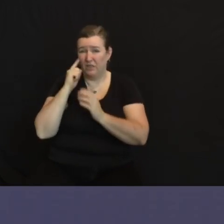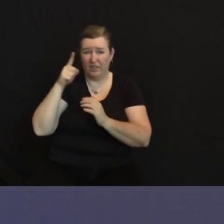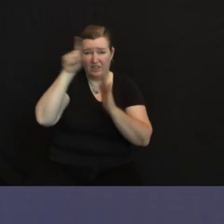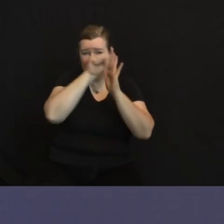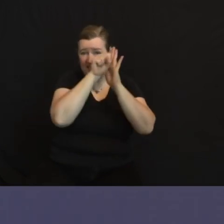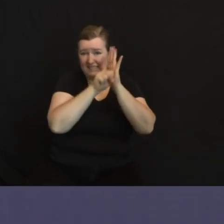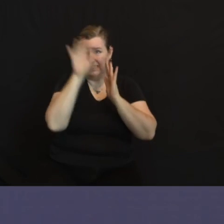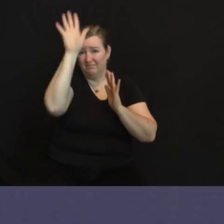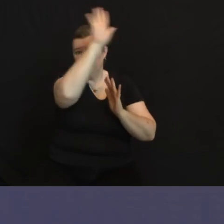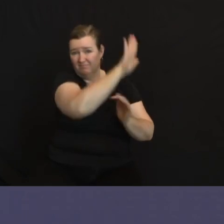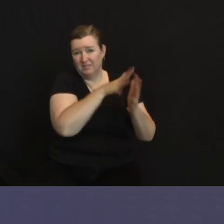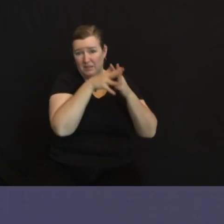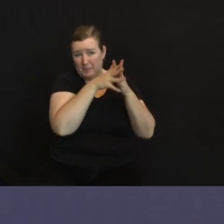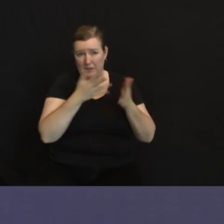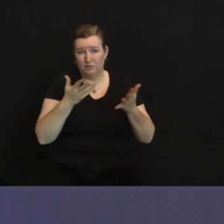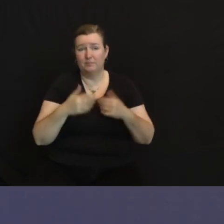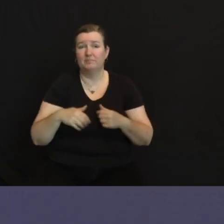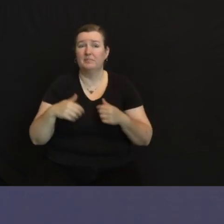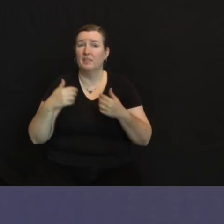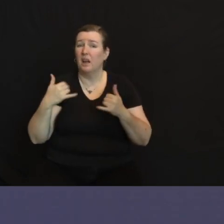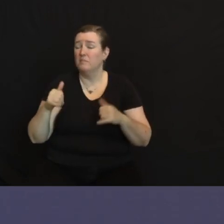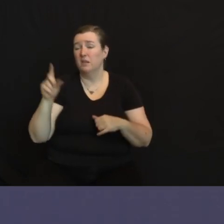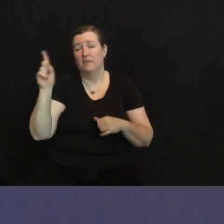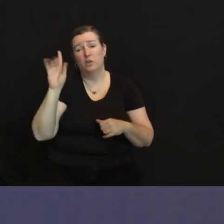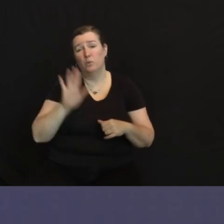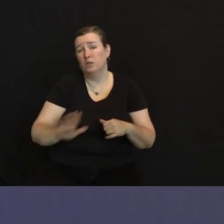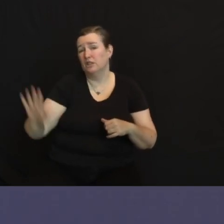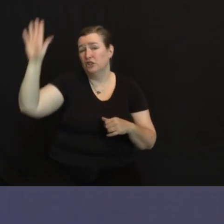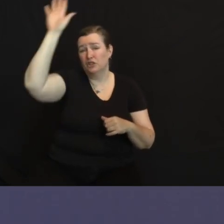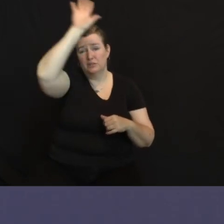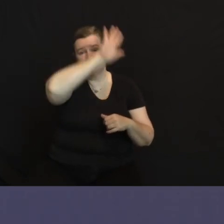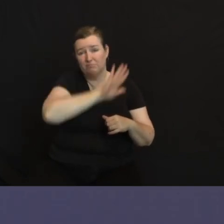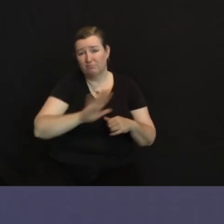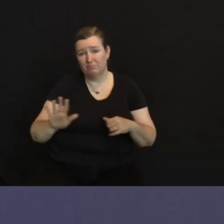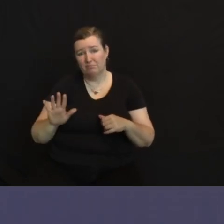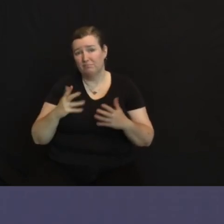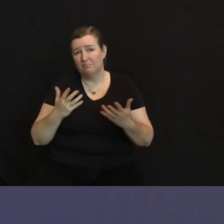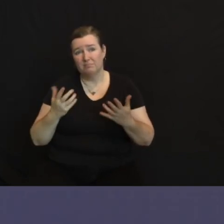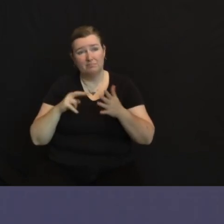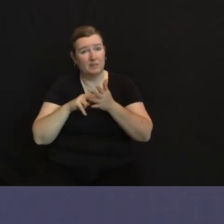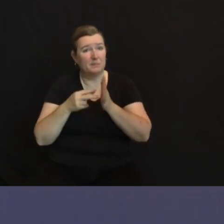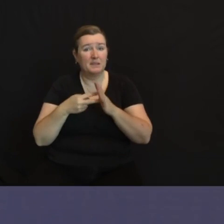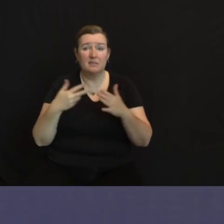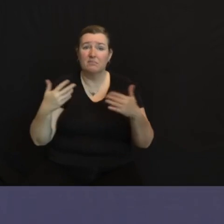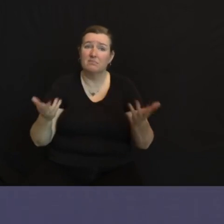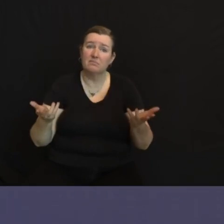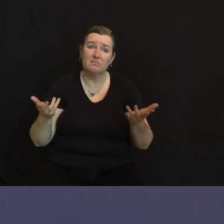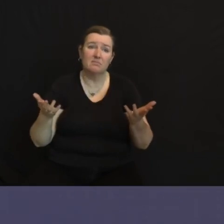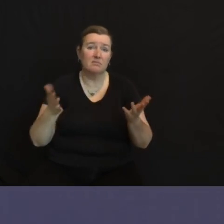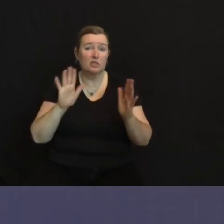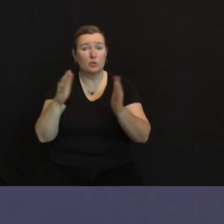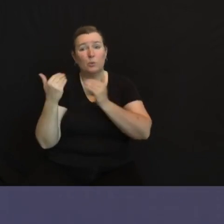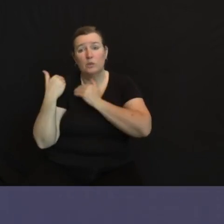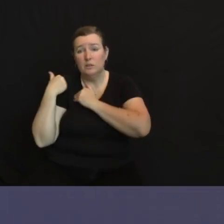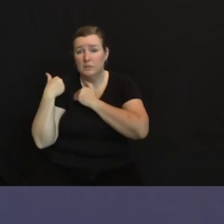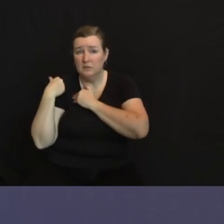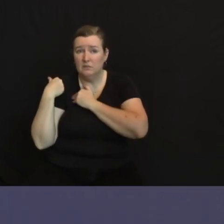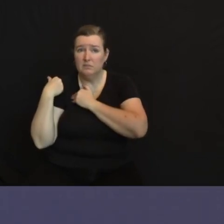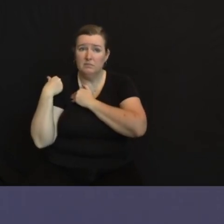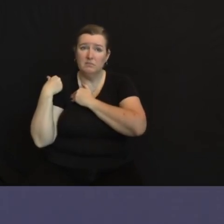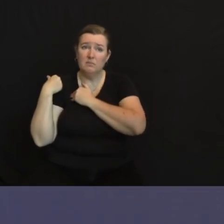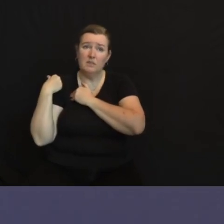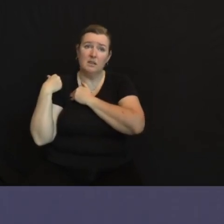everywhere, and it is going to be incumbent on all of us as individuals. It's really not one. I mean, we